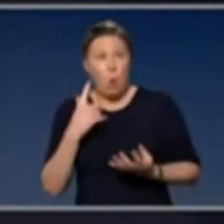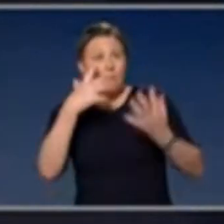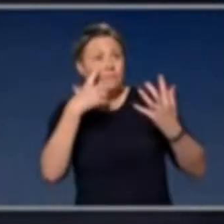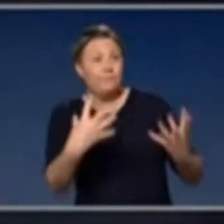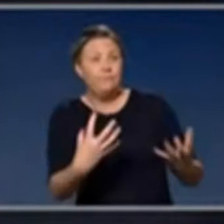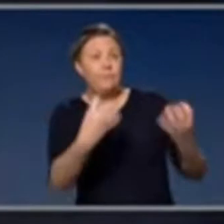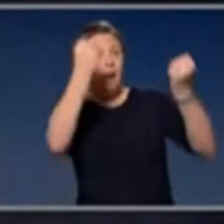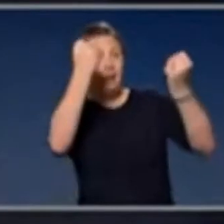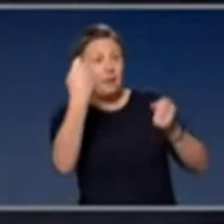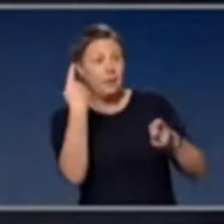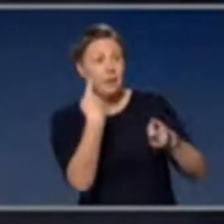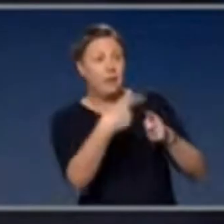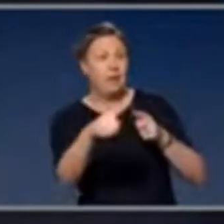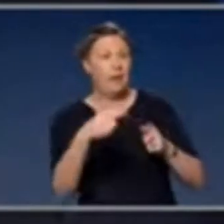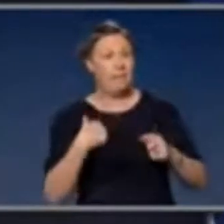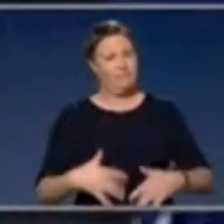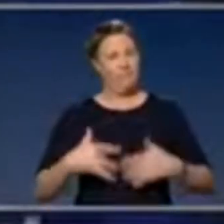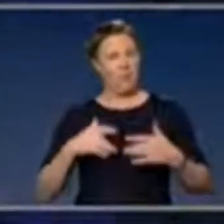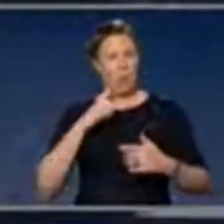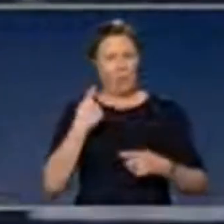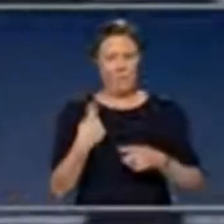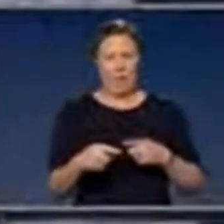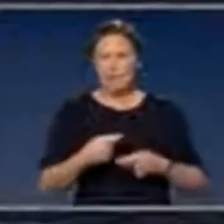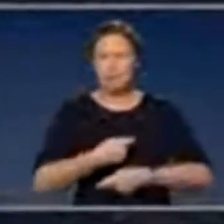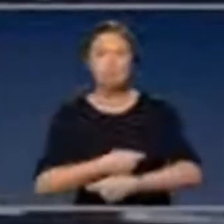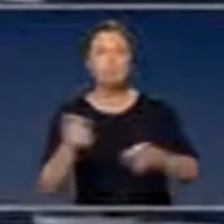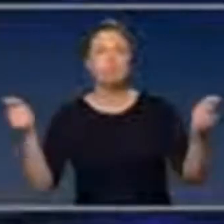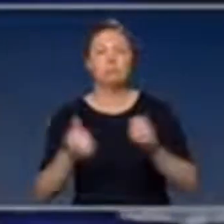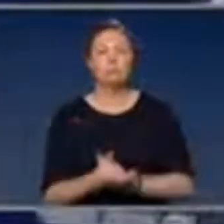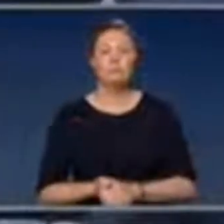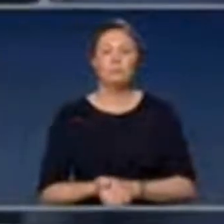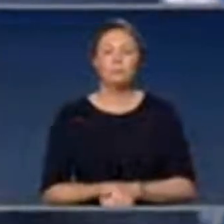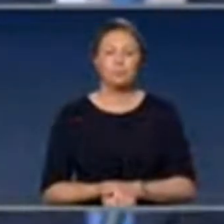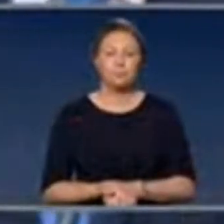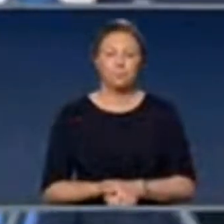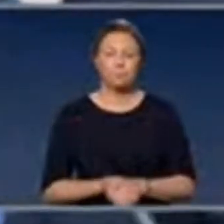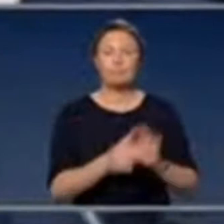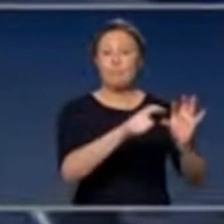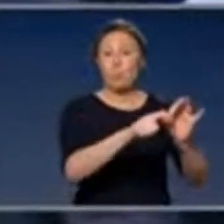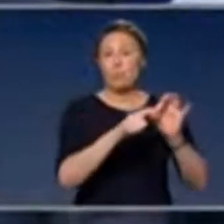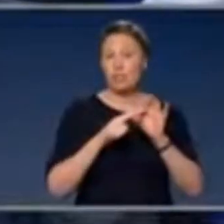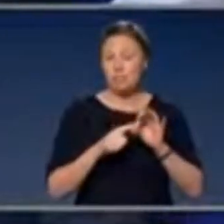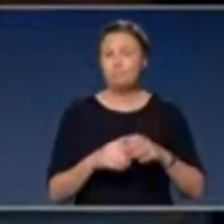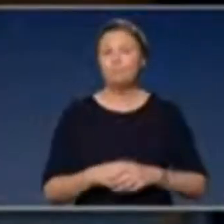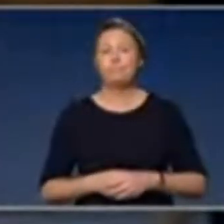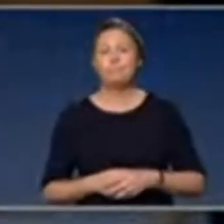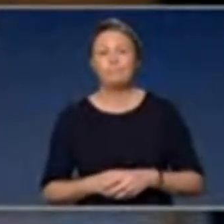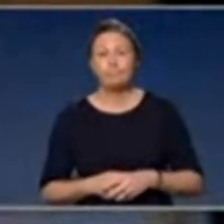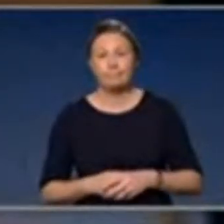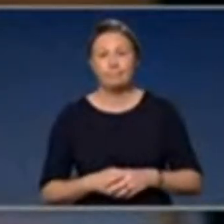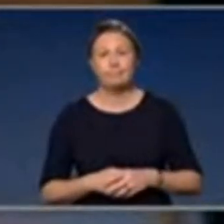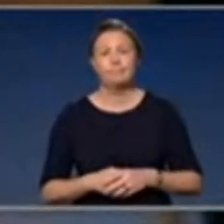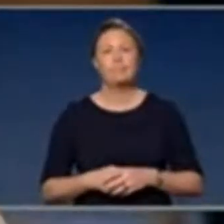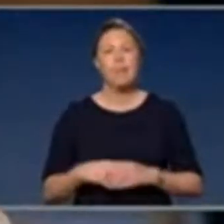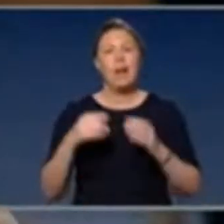vaccine is available. I'll leave it there, PM. Thank you. Yeah, Phil. Just on the states, a couple of things. The $40 billion